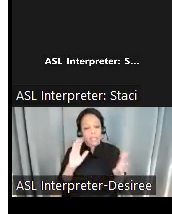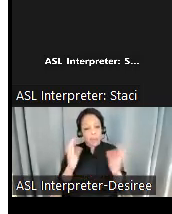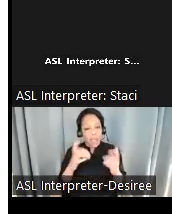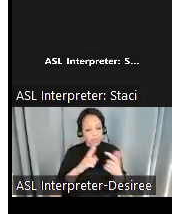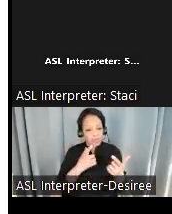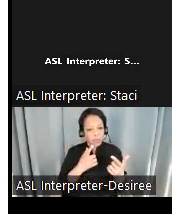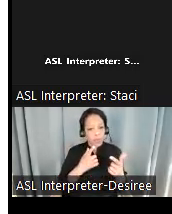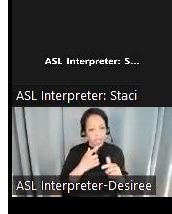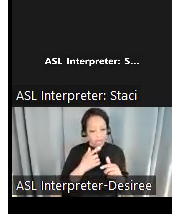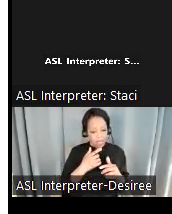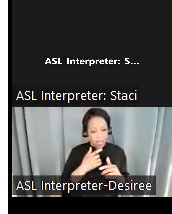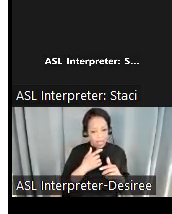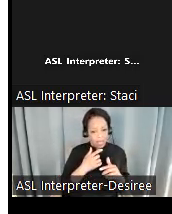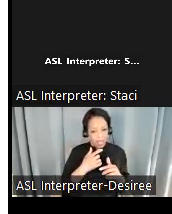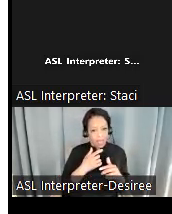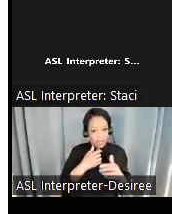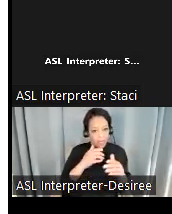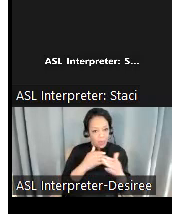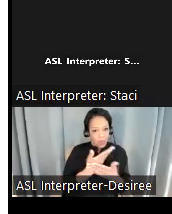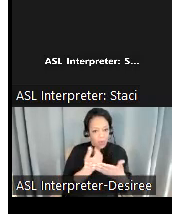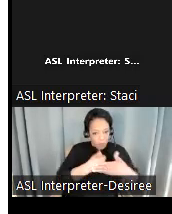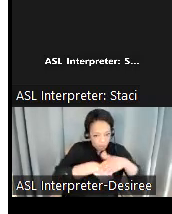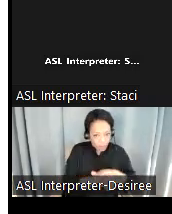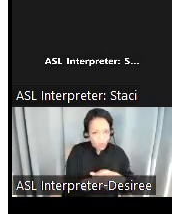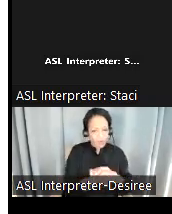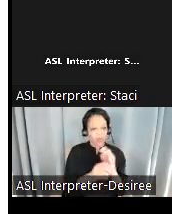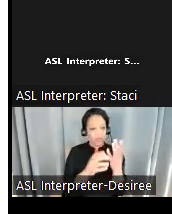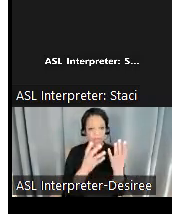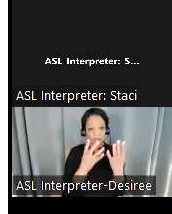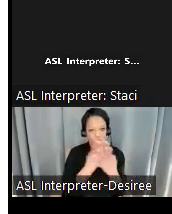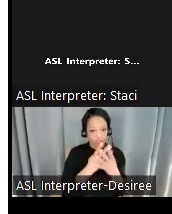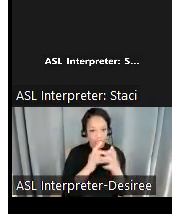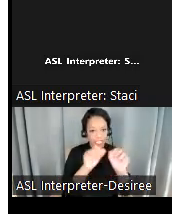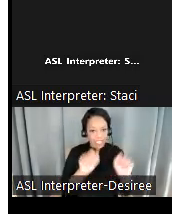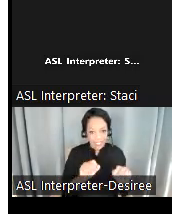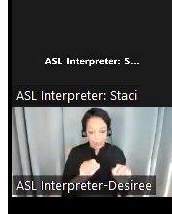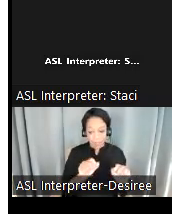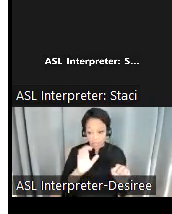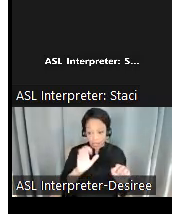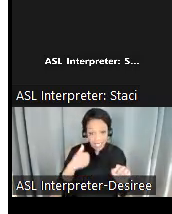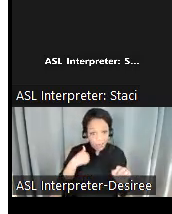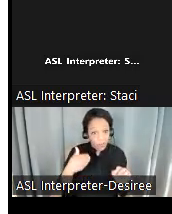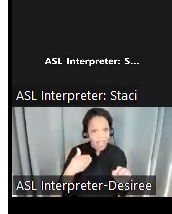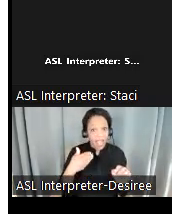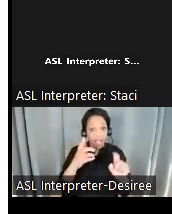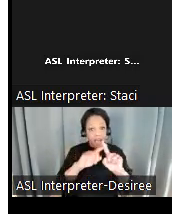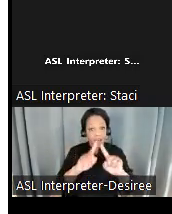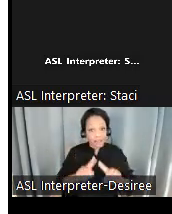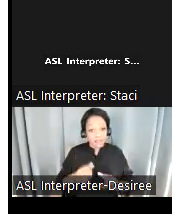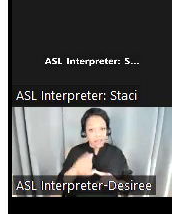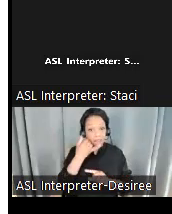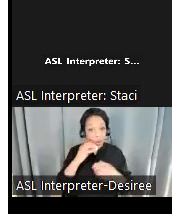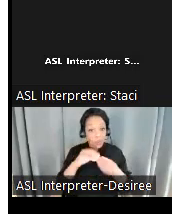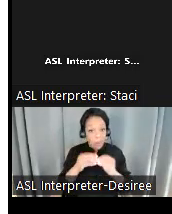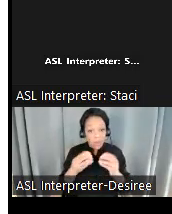get several points of contact, can we get your cell number? Can we get your work number? Can we get grandma's number and permission to talk to